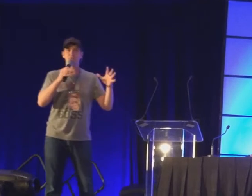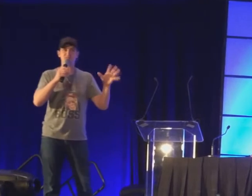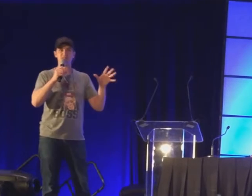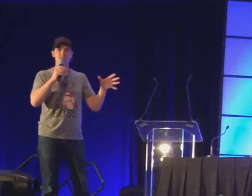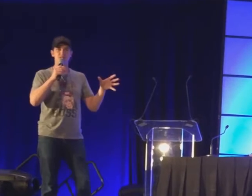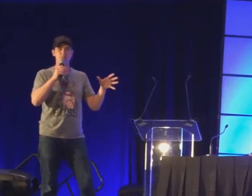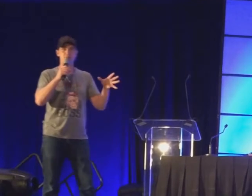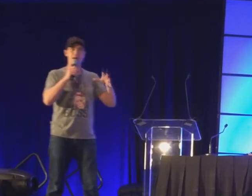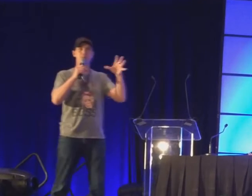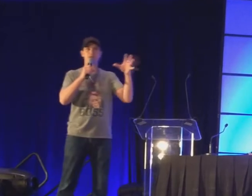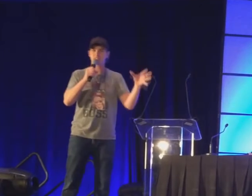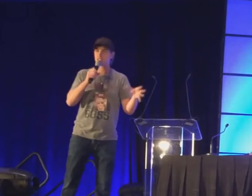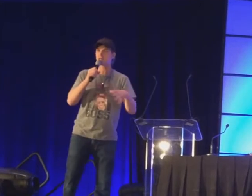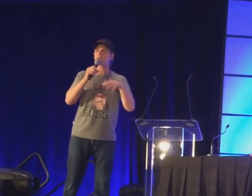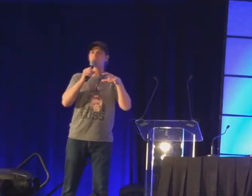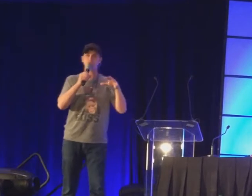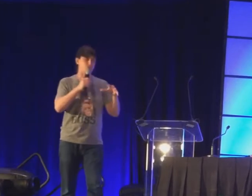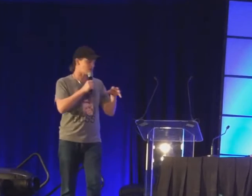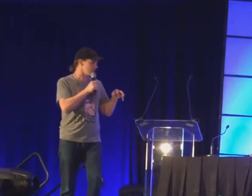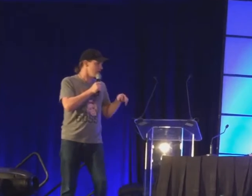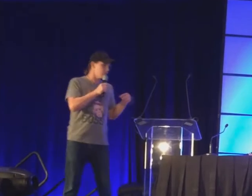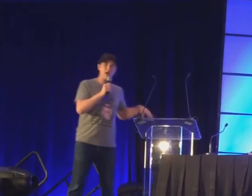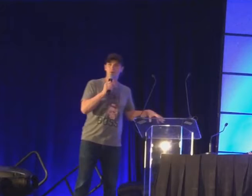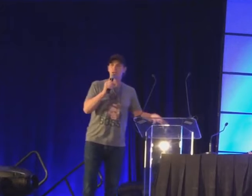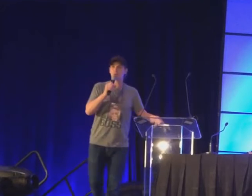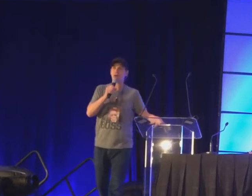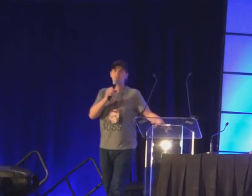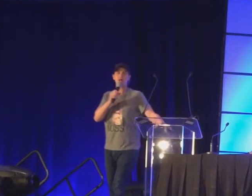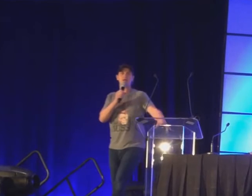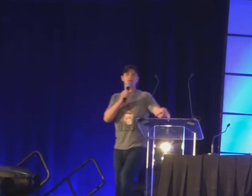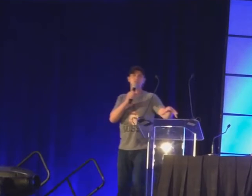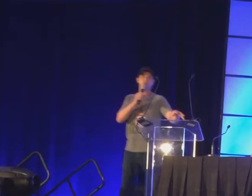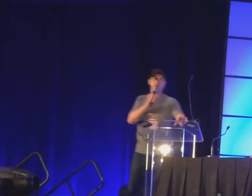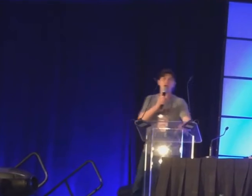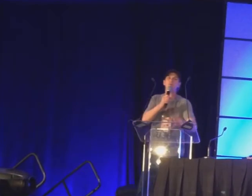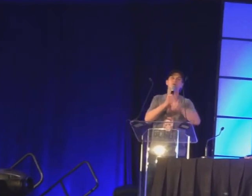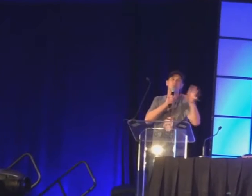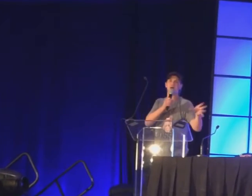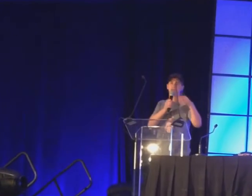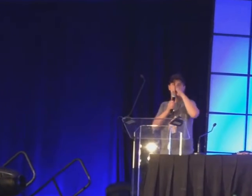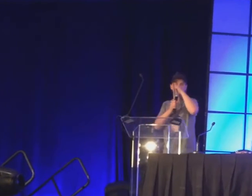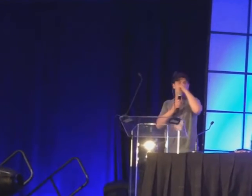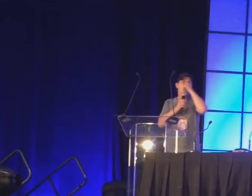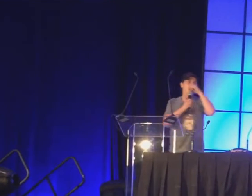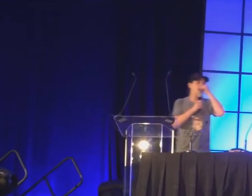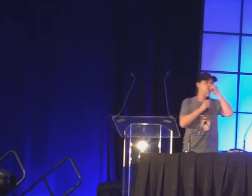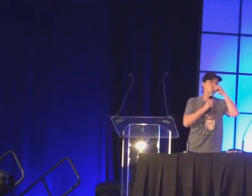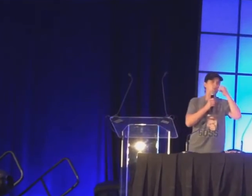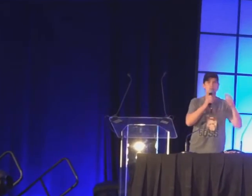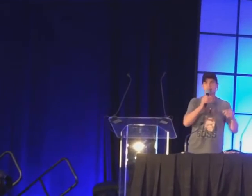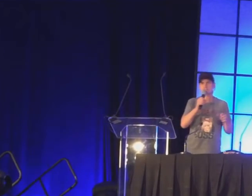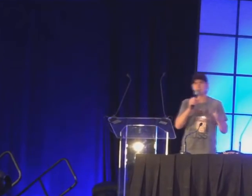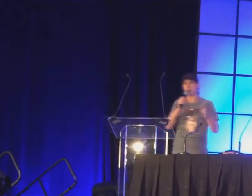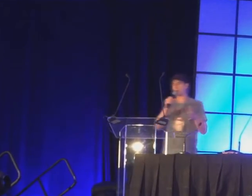like a 50-seat black box theater, and Kevin was doing Hollywood Babylon, and he was doing a couple other podcasts, and